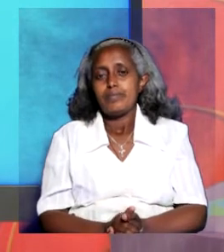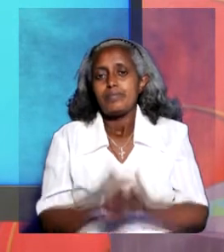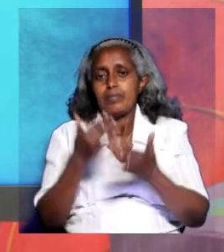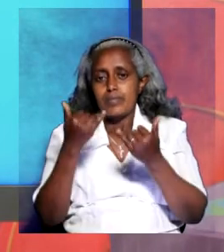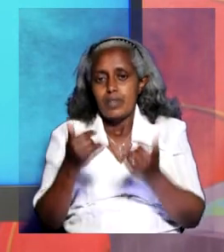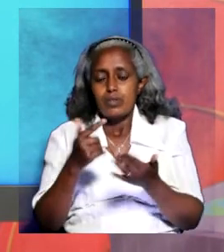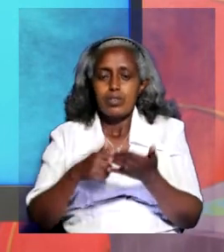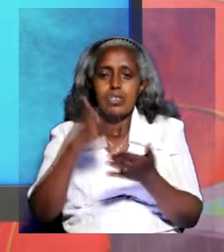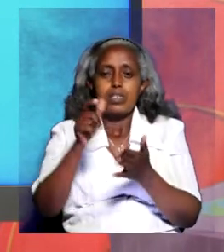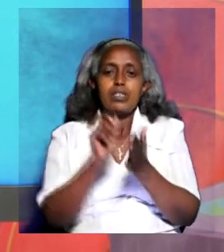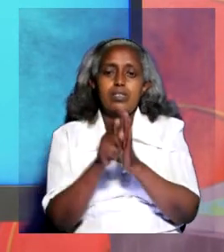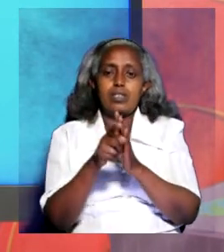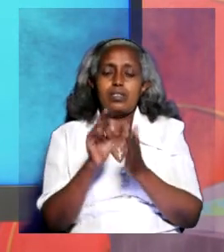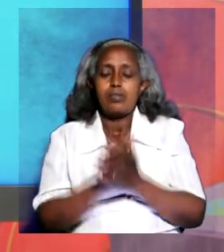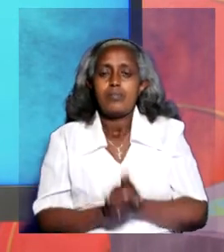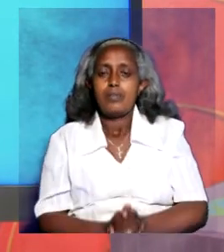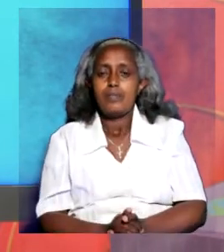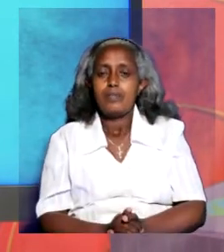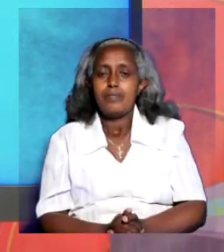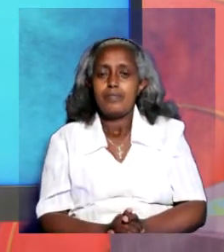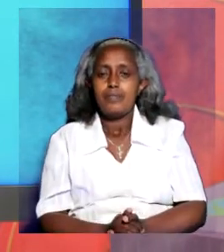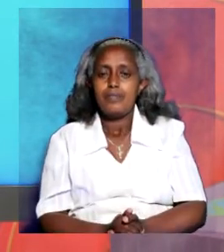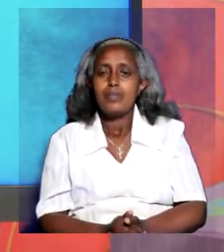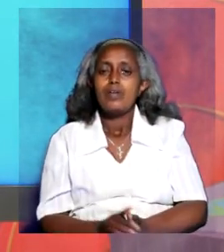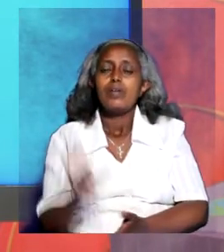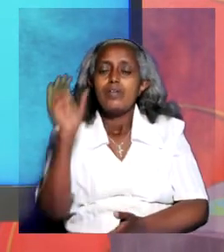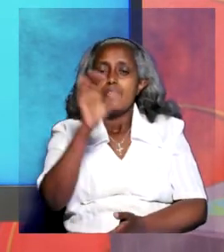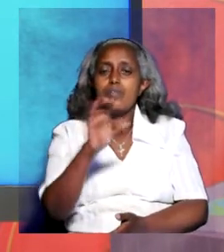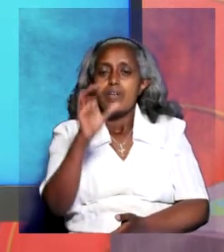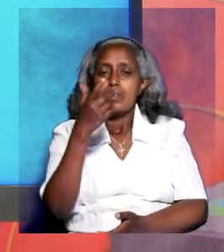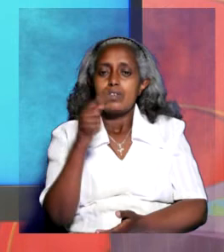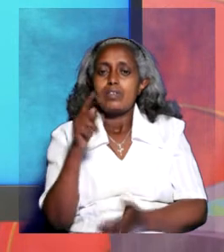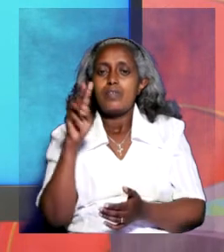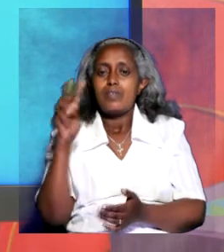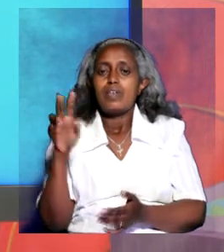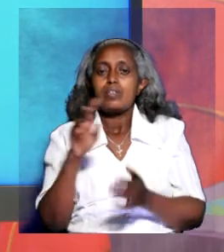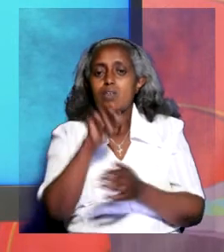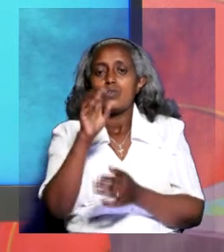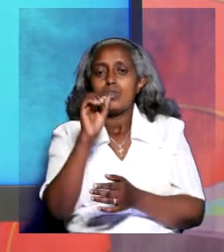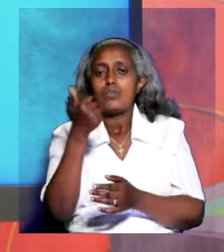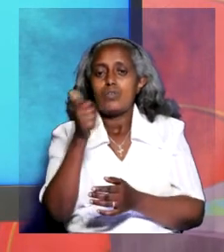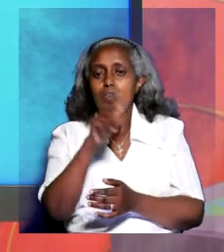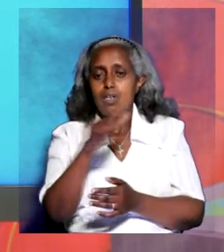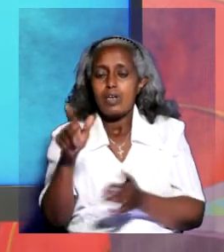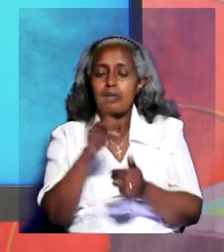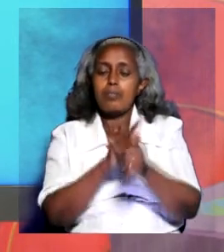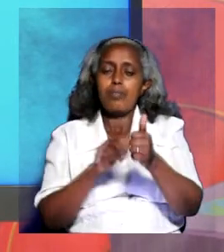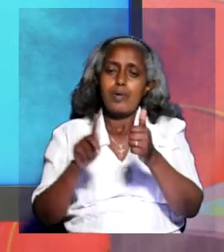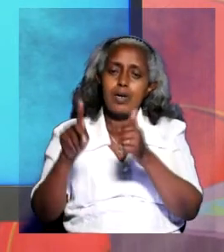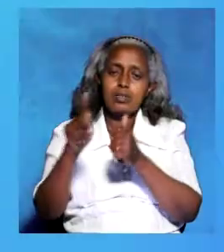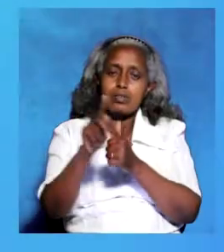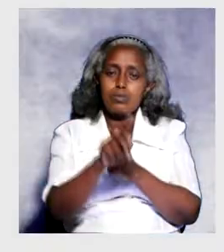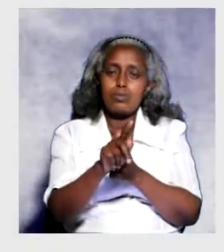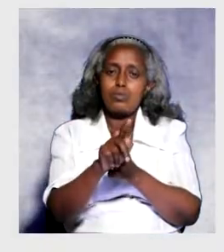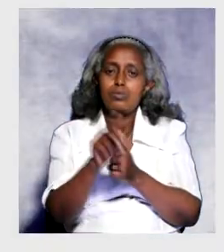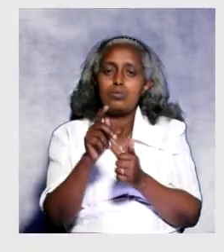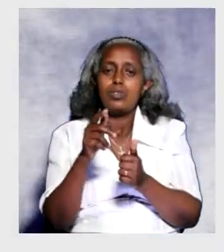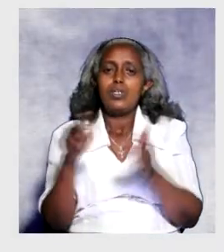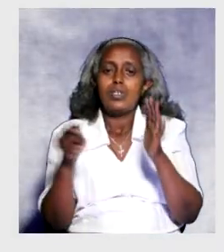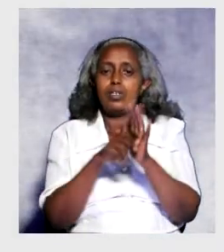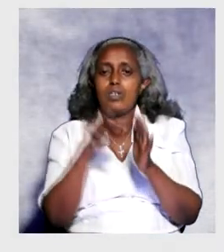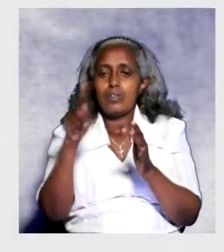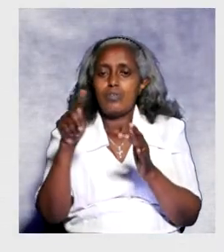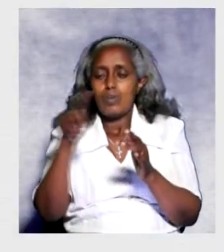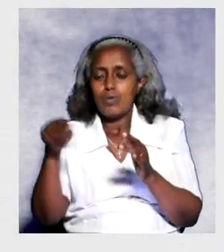Now the next example. Find the vector equation of a line passing through negative